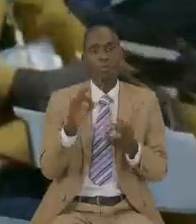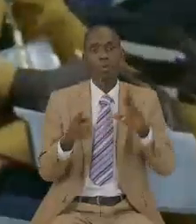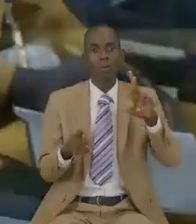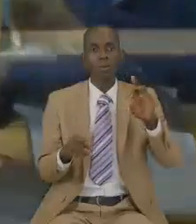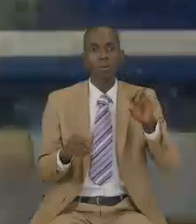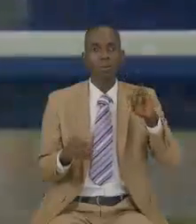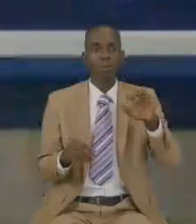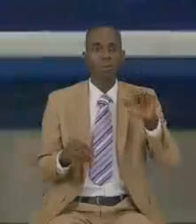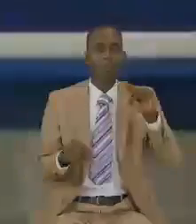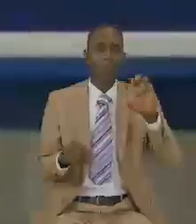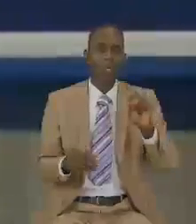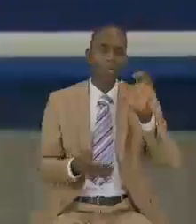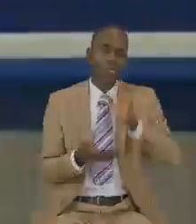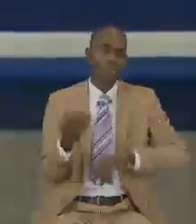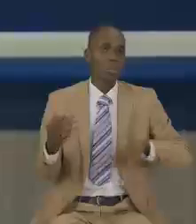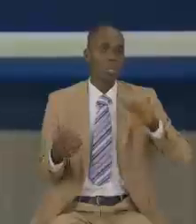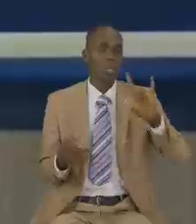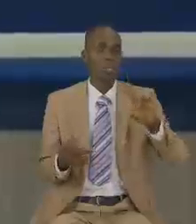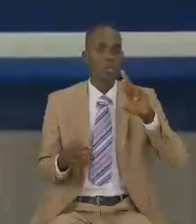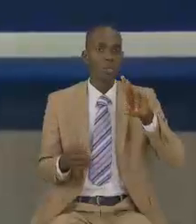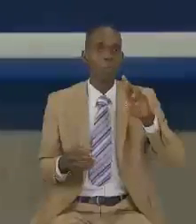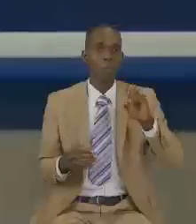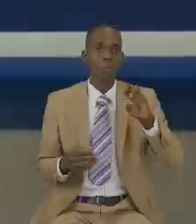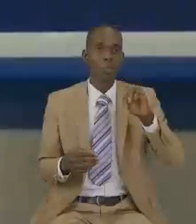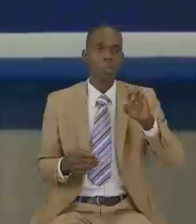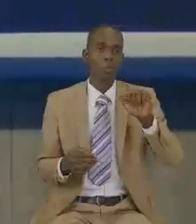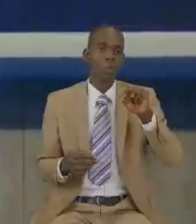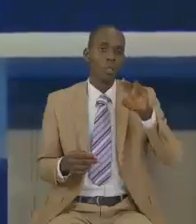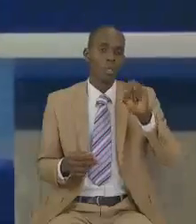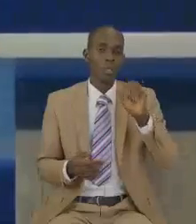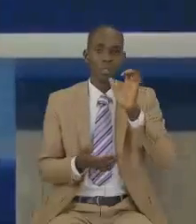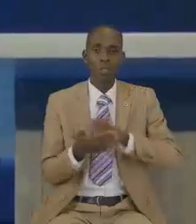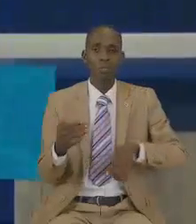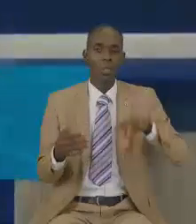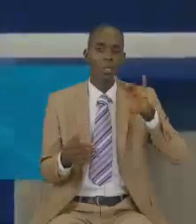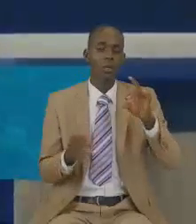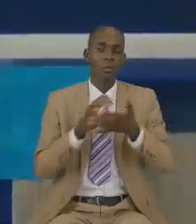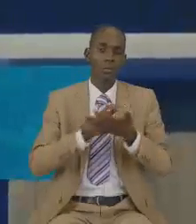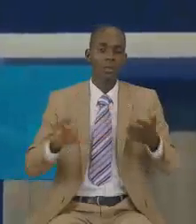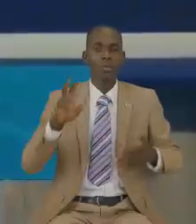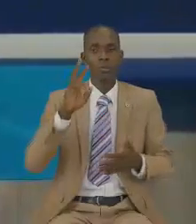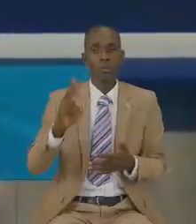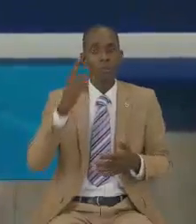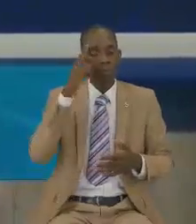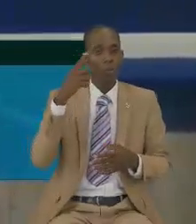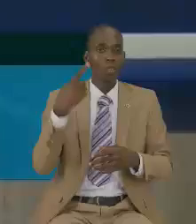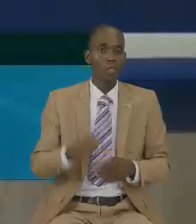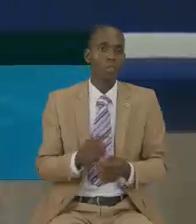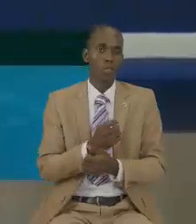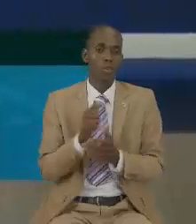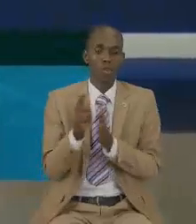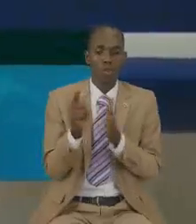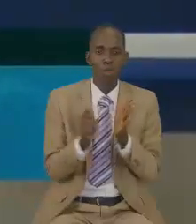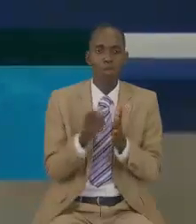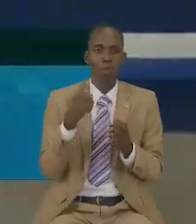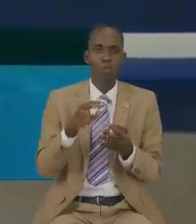chapter 8, and I'm reading from verse 2. Romans chapter 8, and we're looking at verse 2. For the law of the spirit